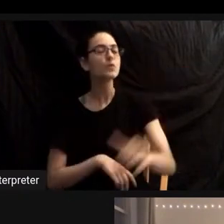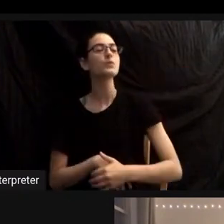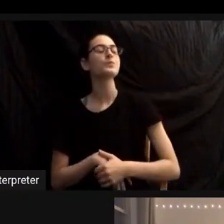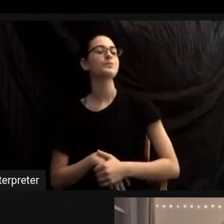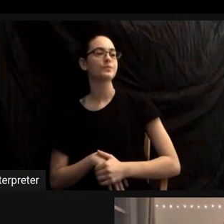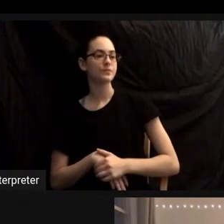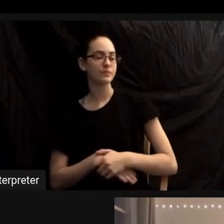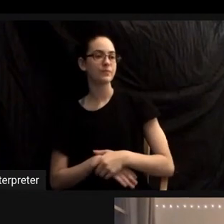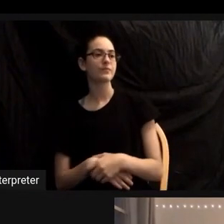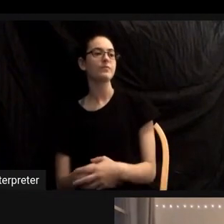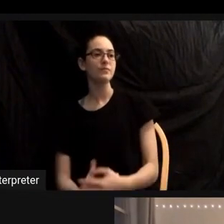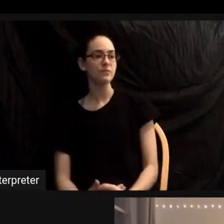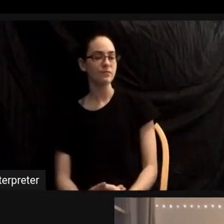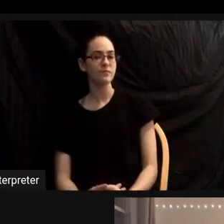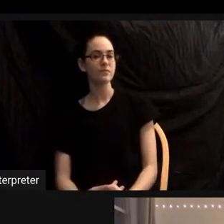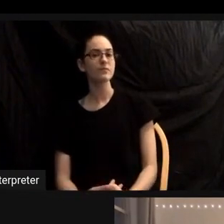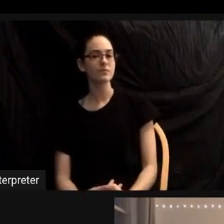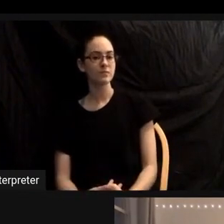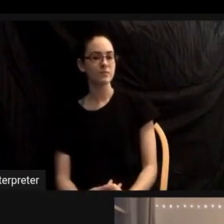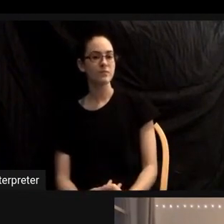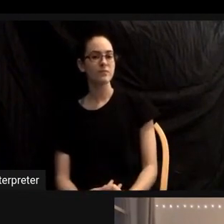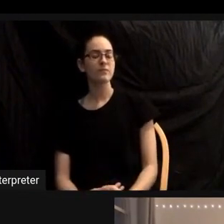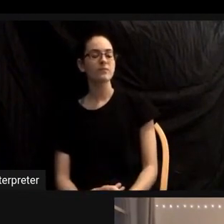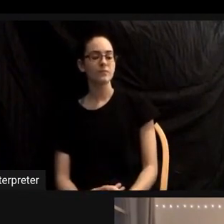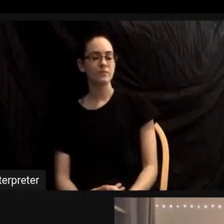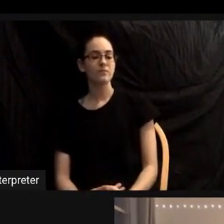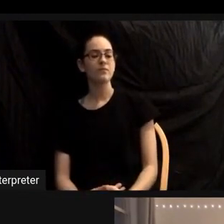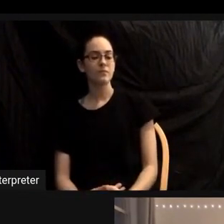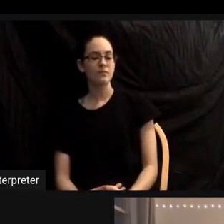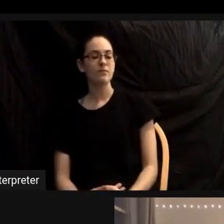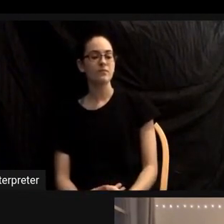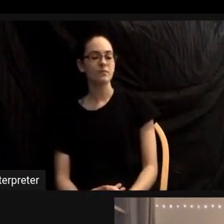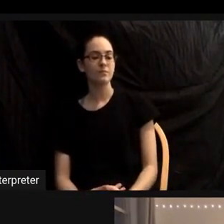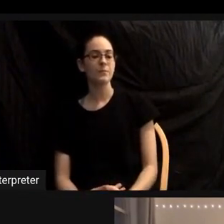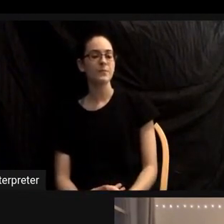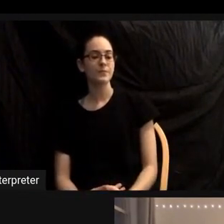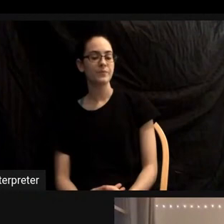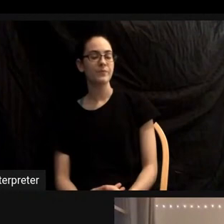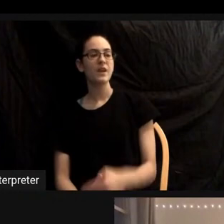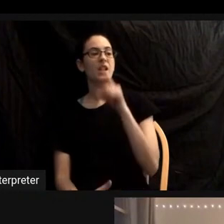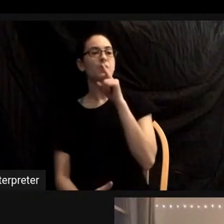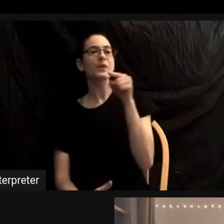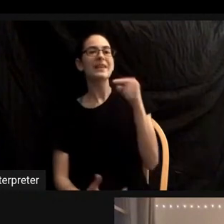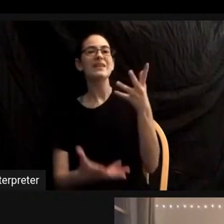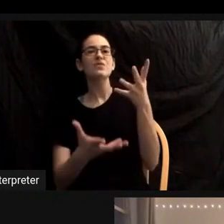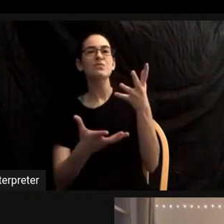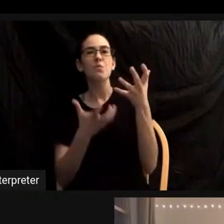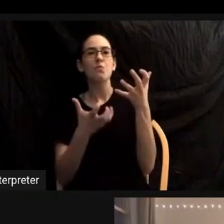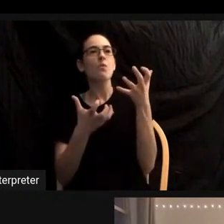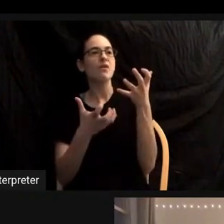And what was, it really came from this desire to just get a bunch of people who I loved in one